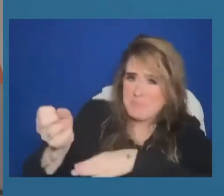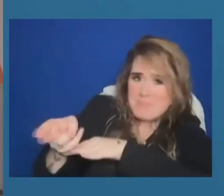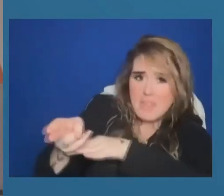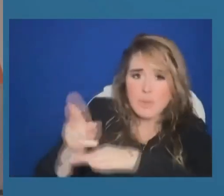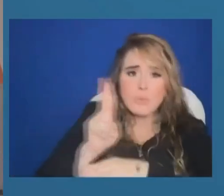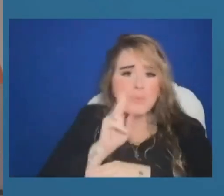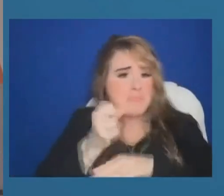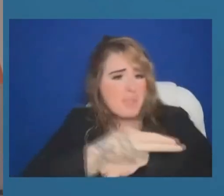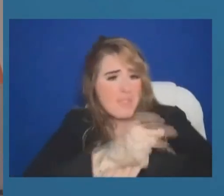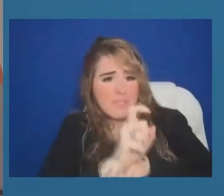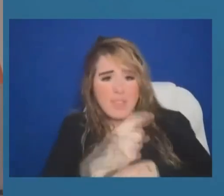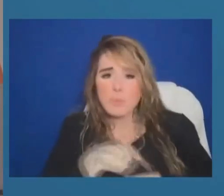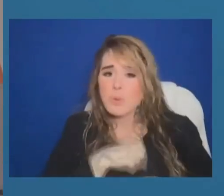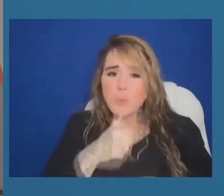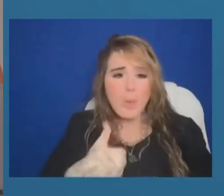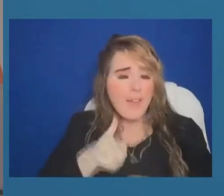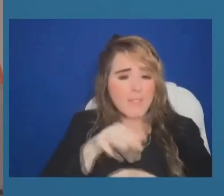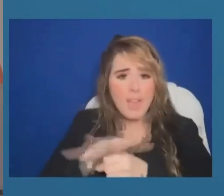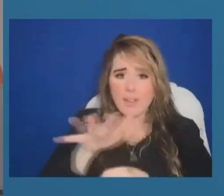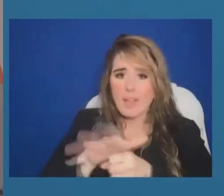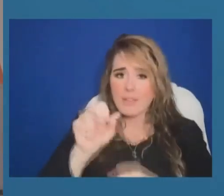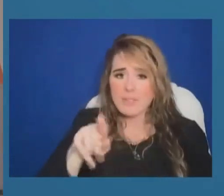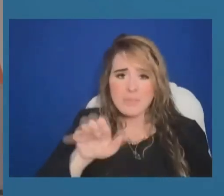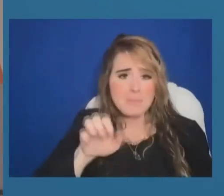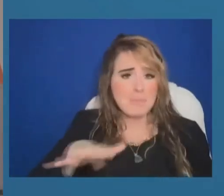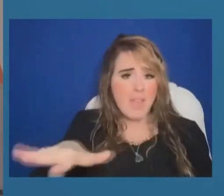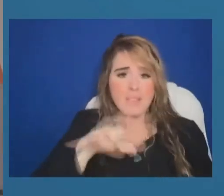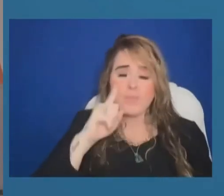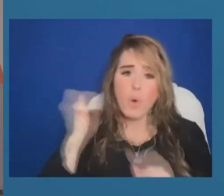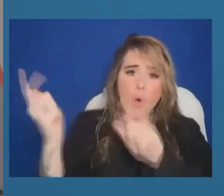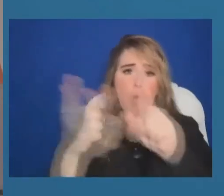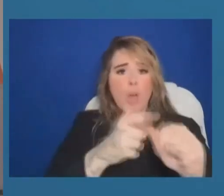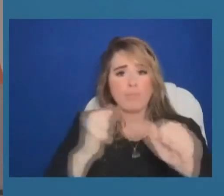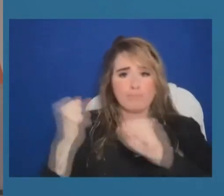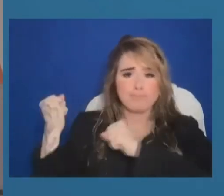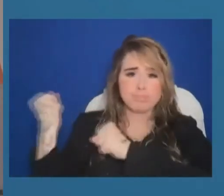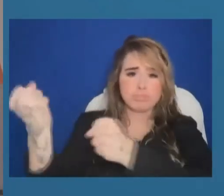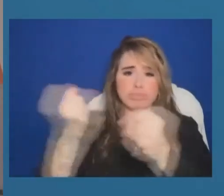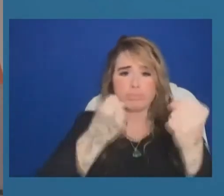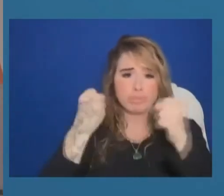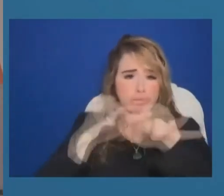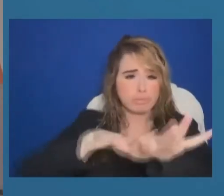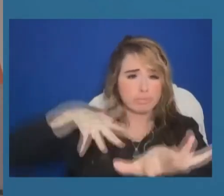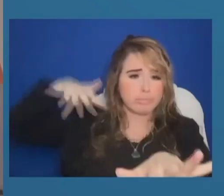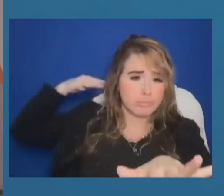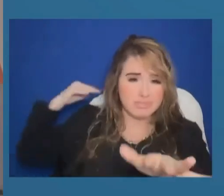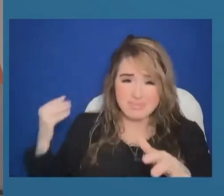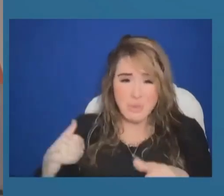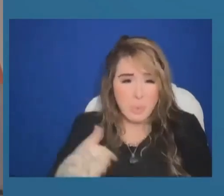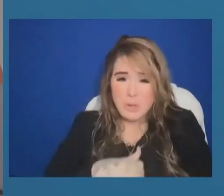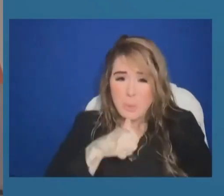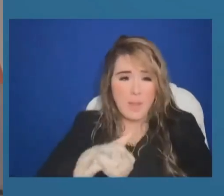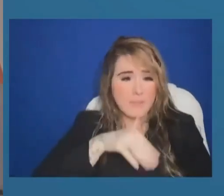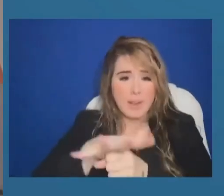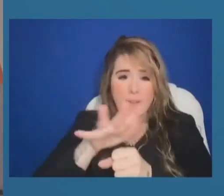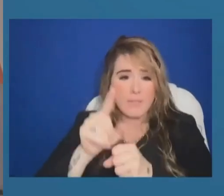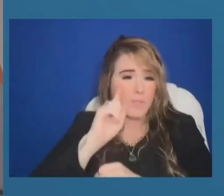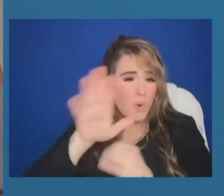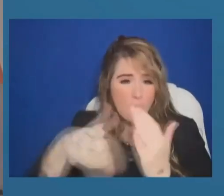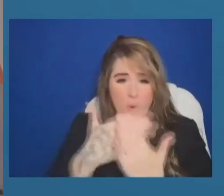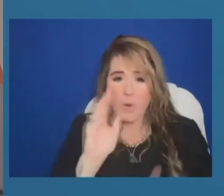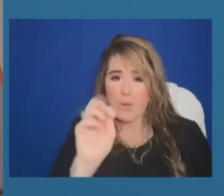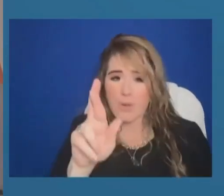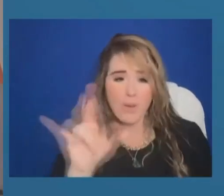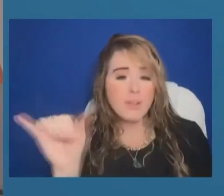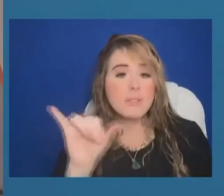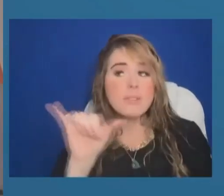enough room to have everybody come to our streets in a car. We just don't have enough room. So, as the governor